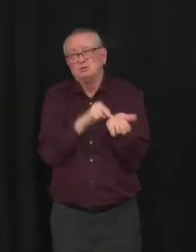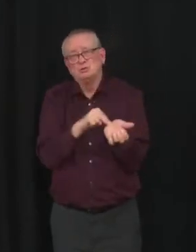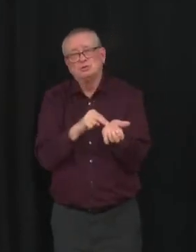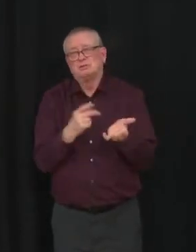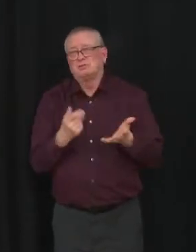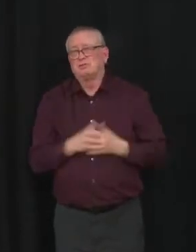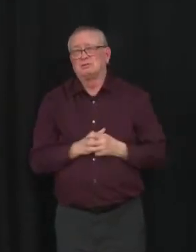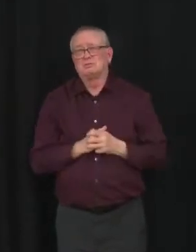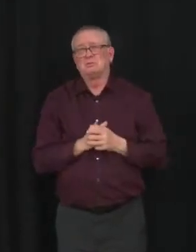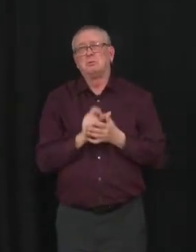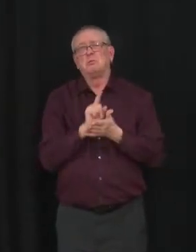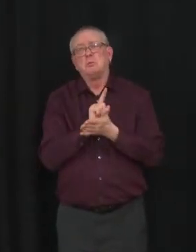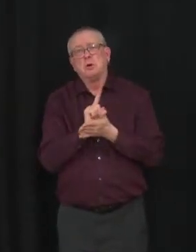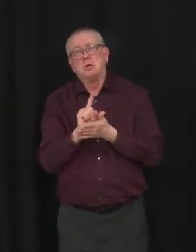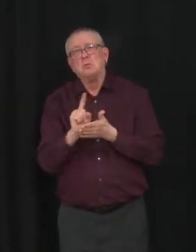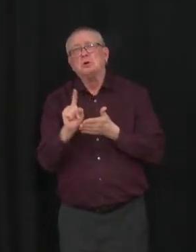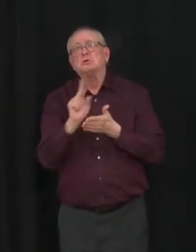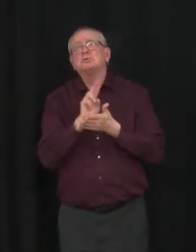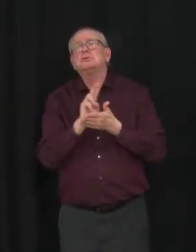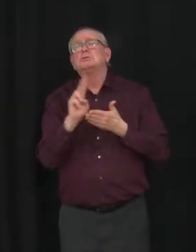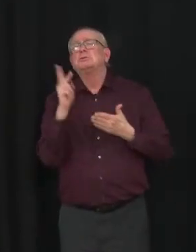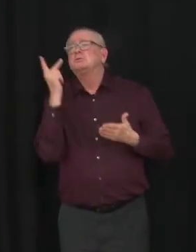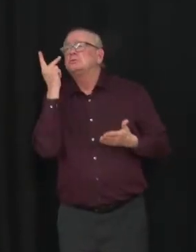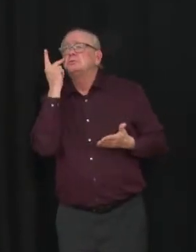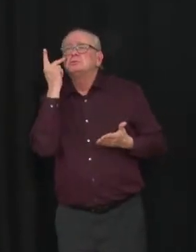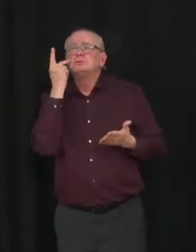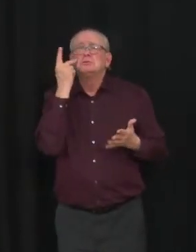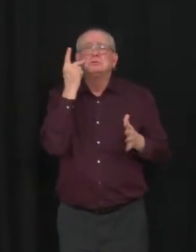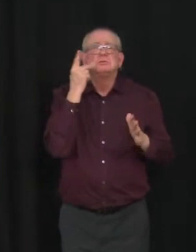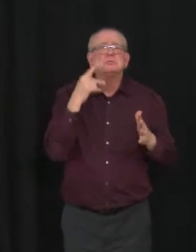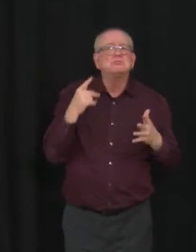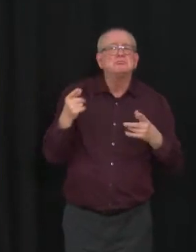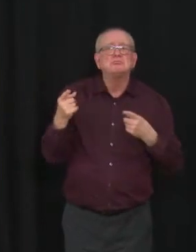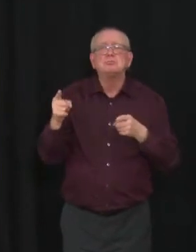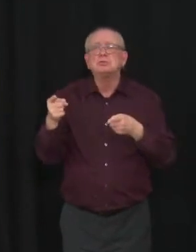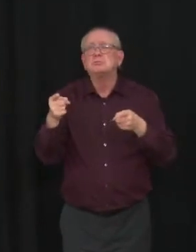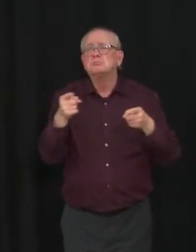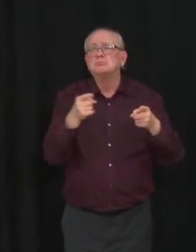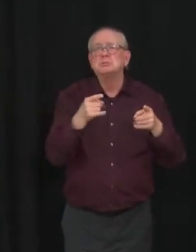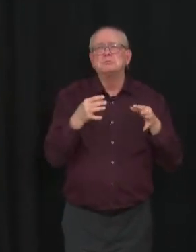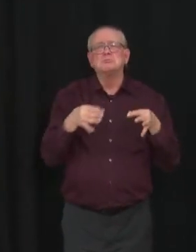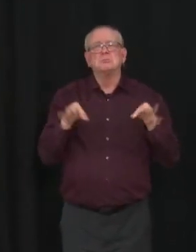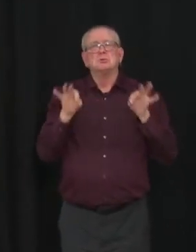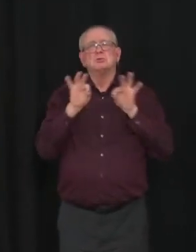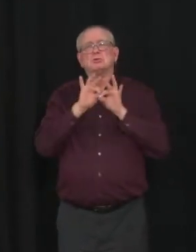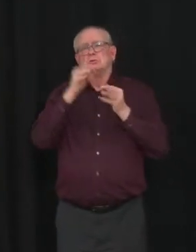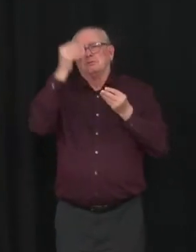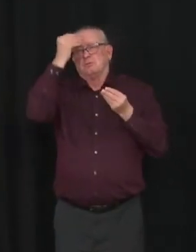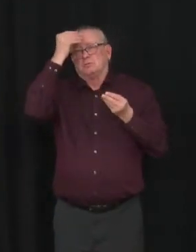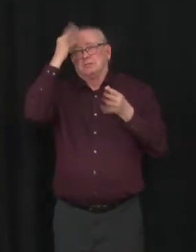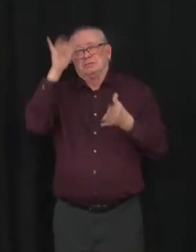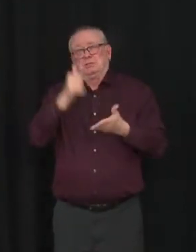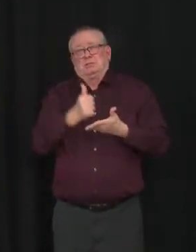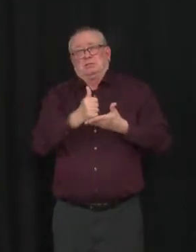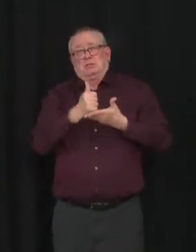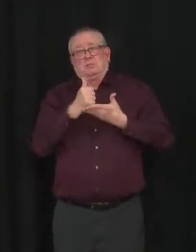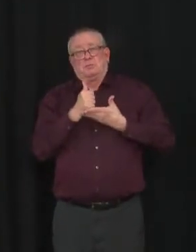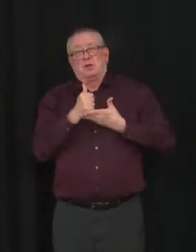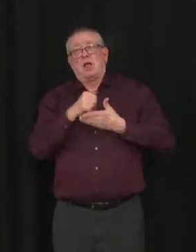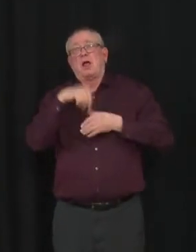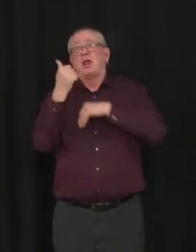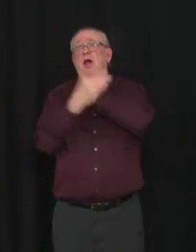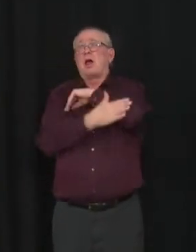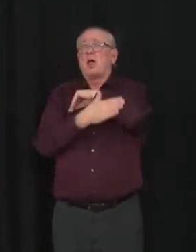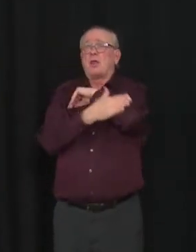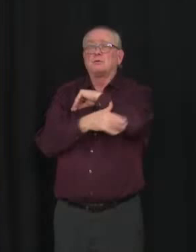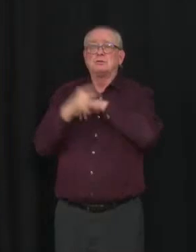weeks, we are going to start to see, I think, important data emerging from jurisdictions like South Africa,